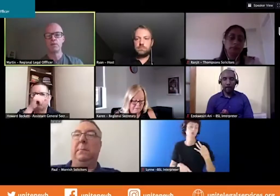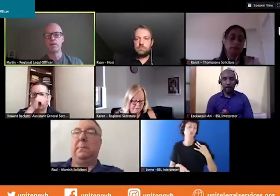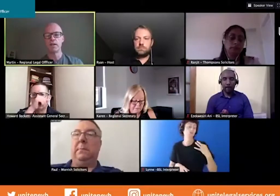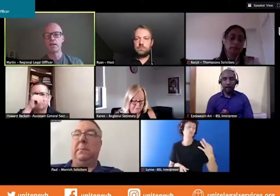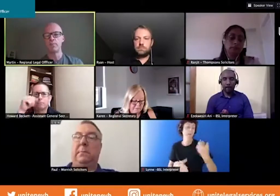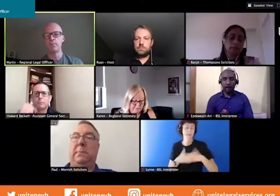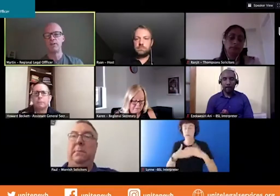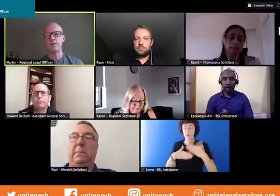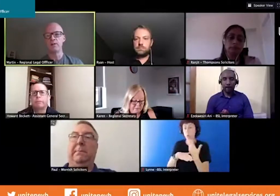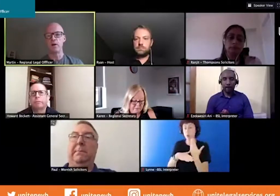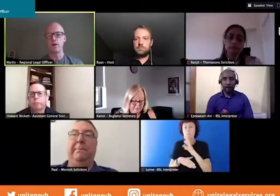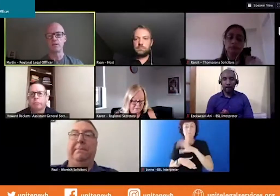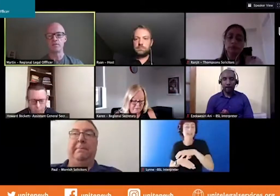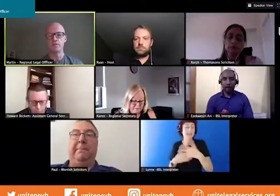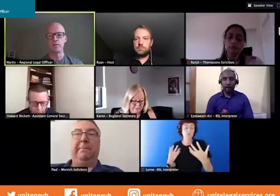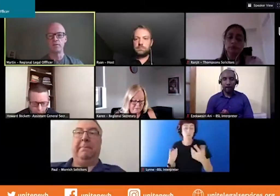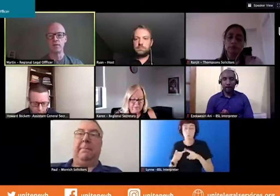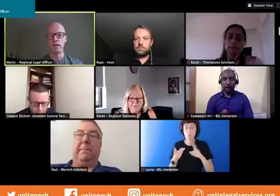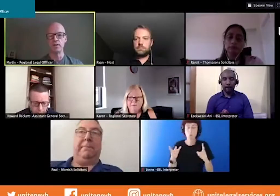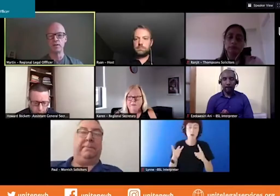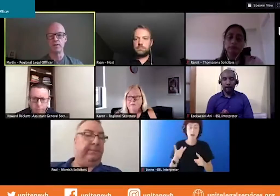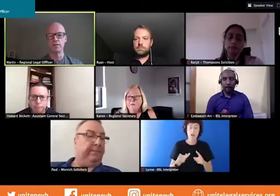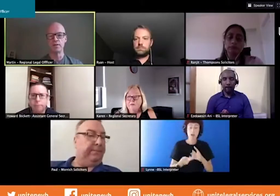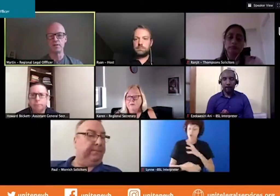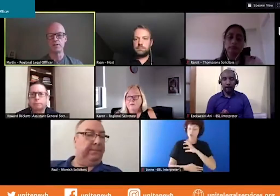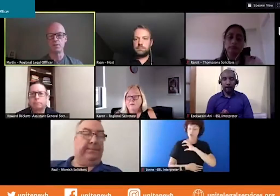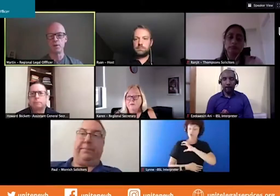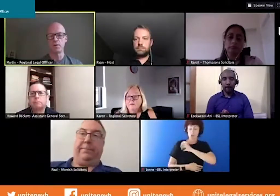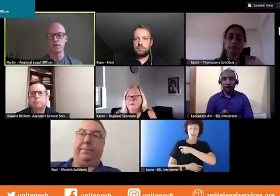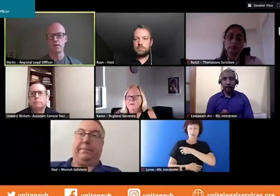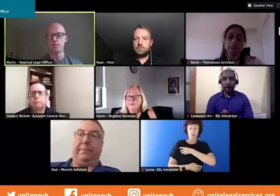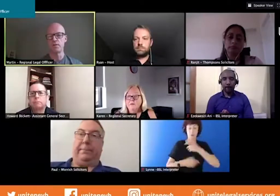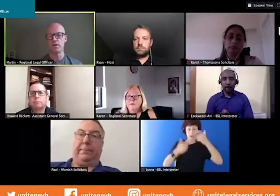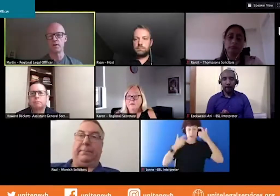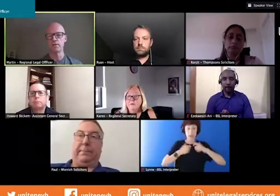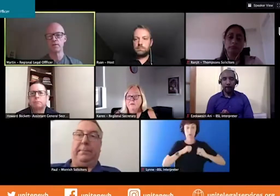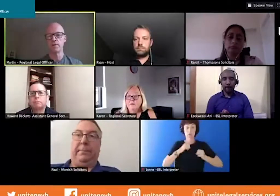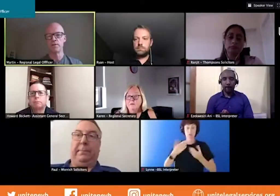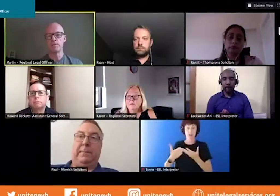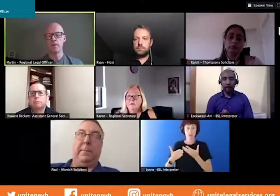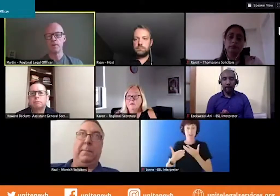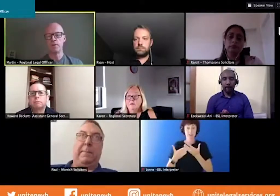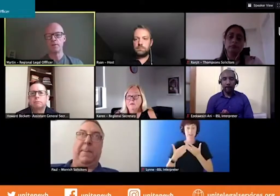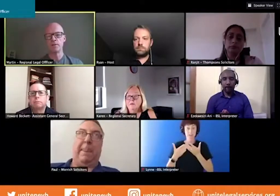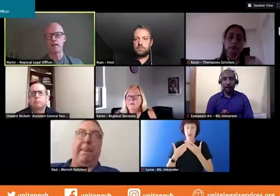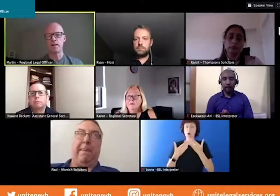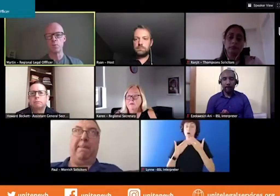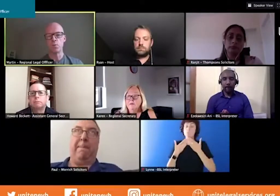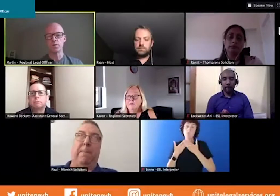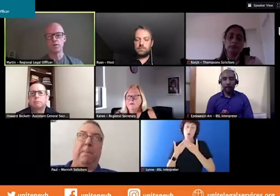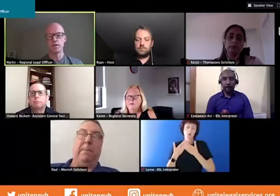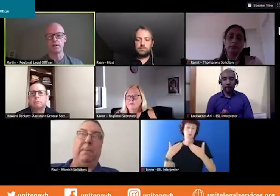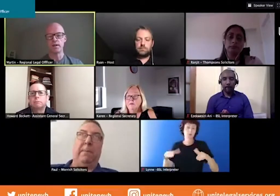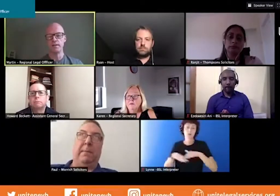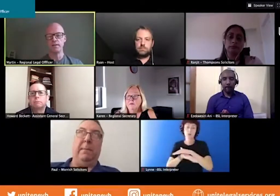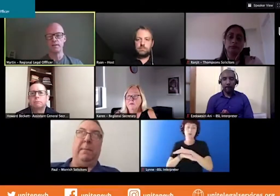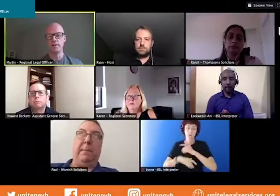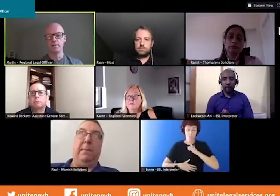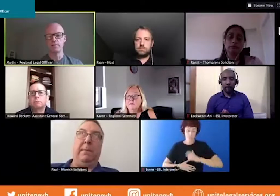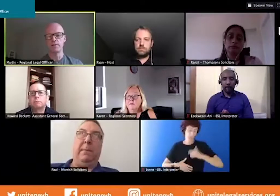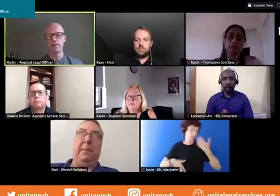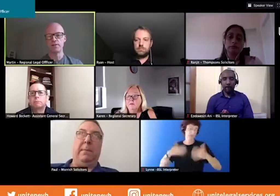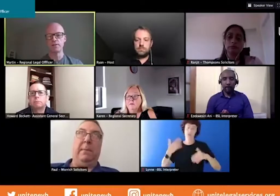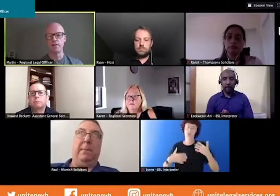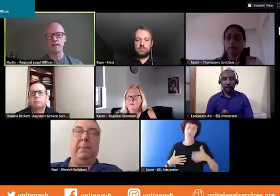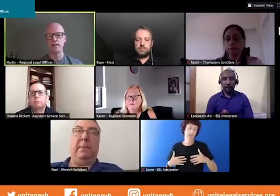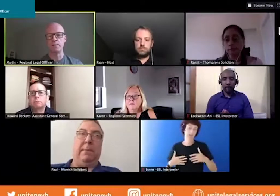the kind of beating heart of trade union legal services is the personal injury service, because that's what,